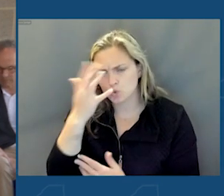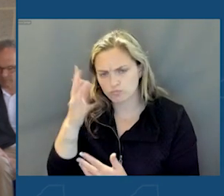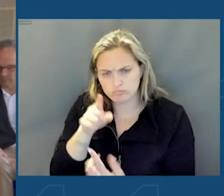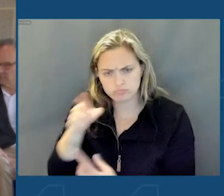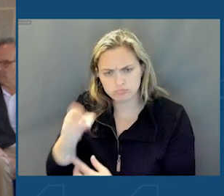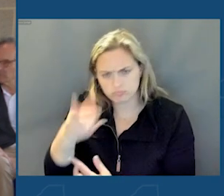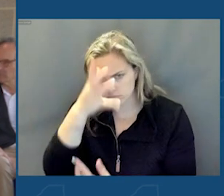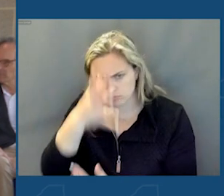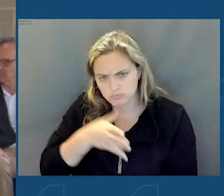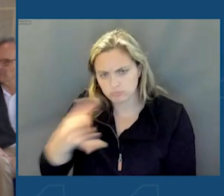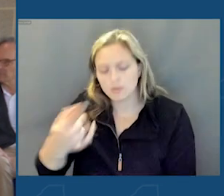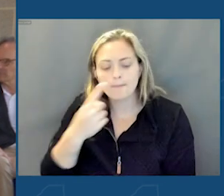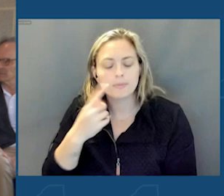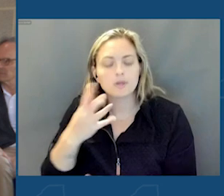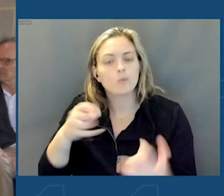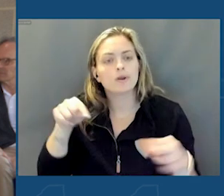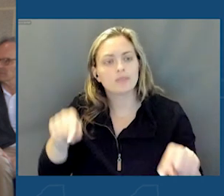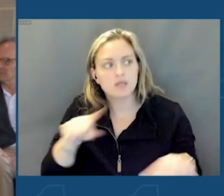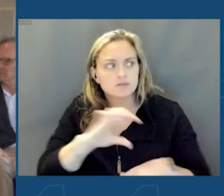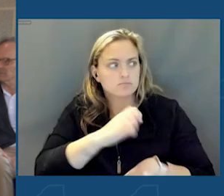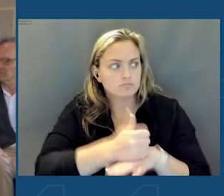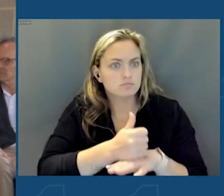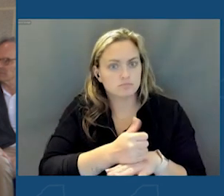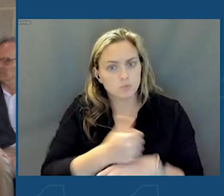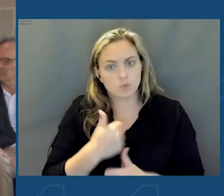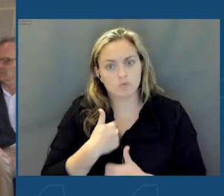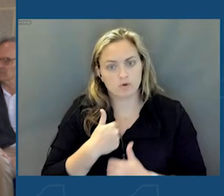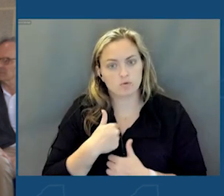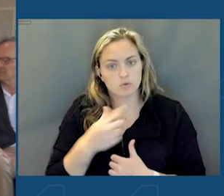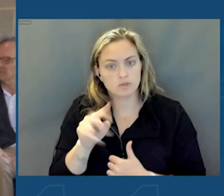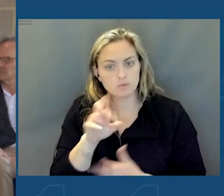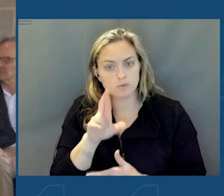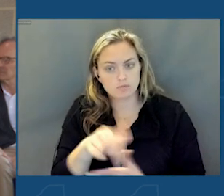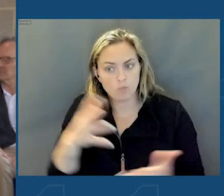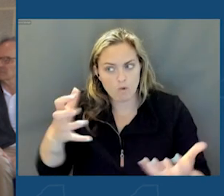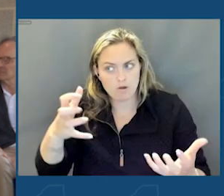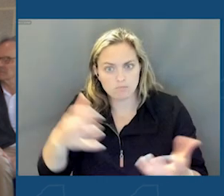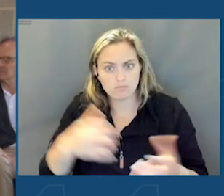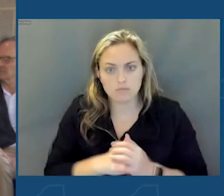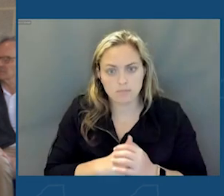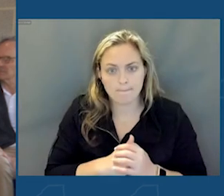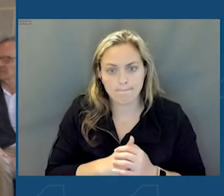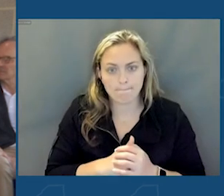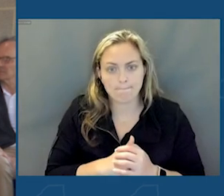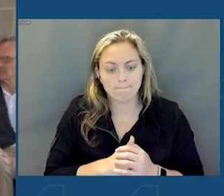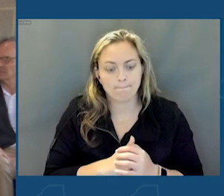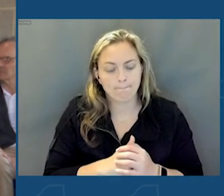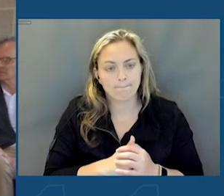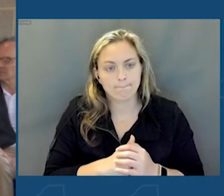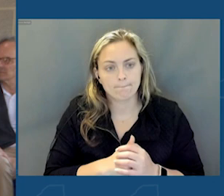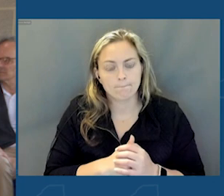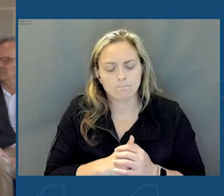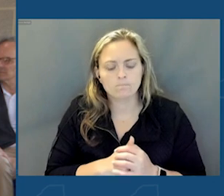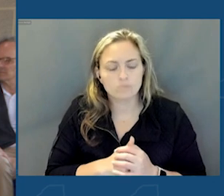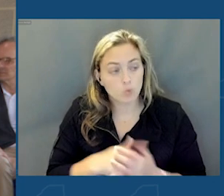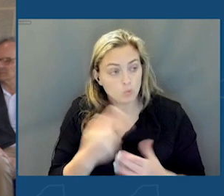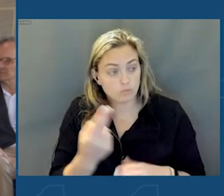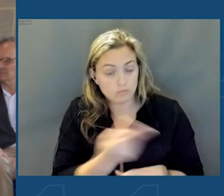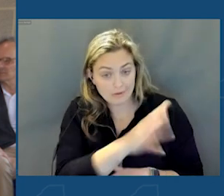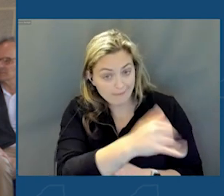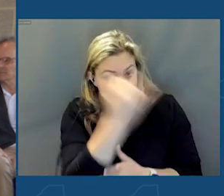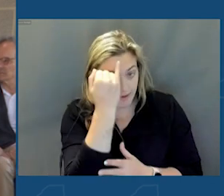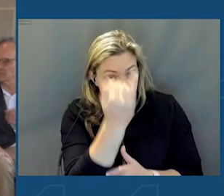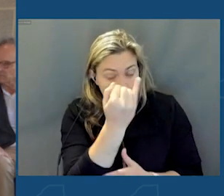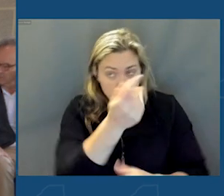wanted this to be a veteran cemetery. We took that idea and kept